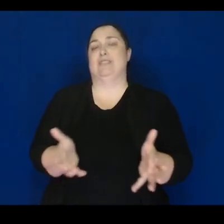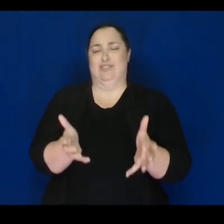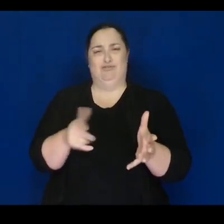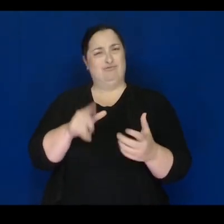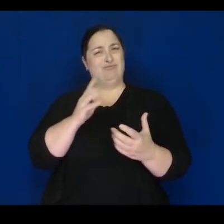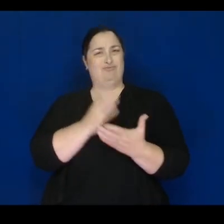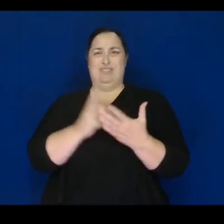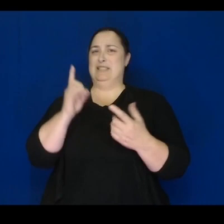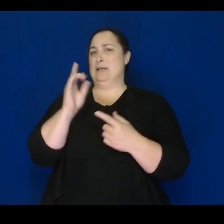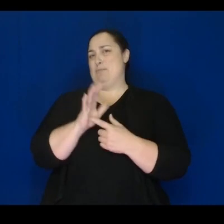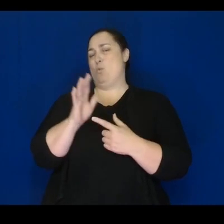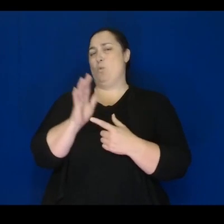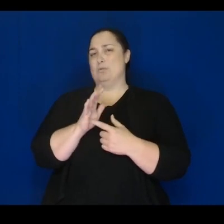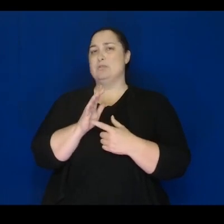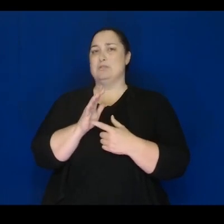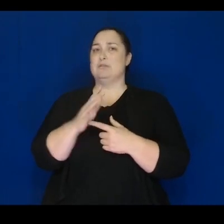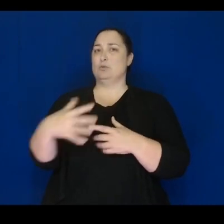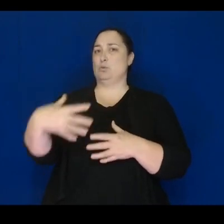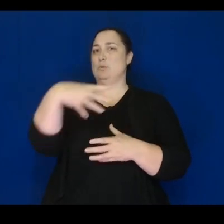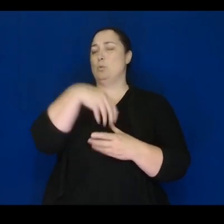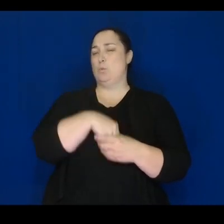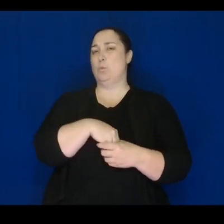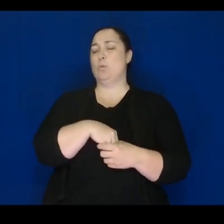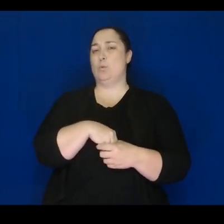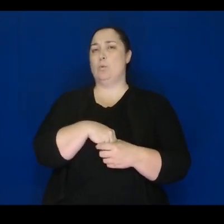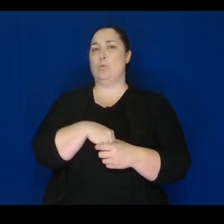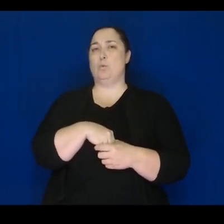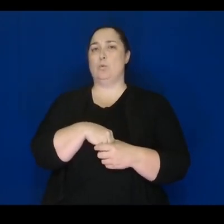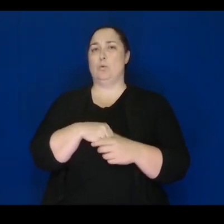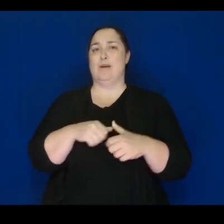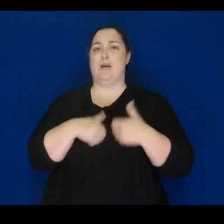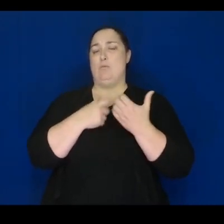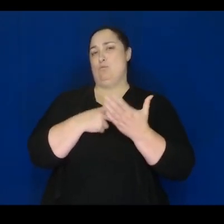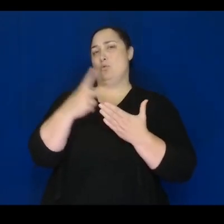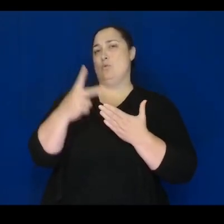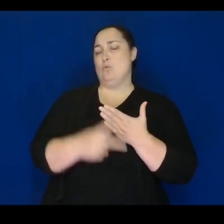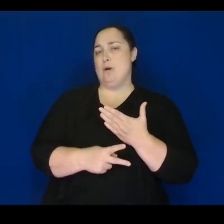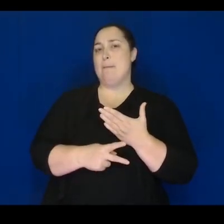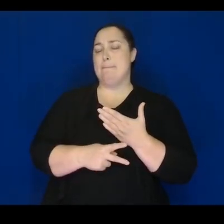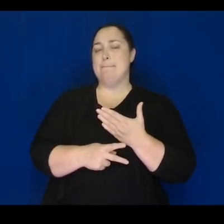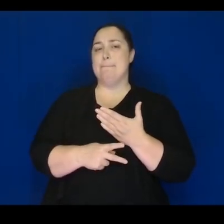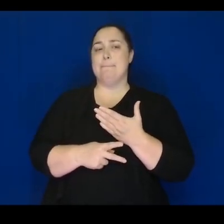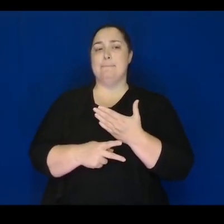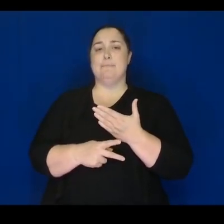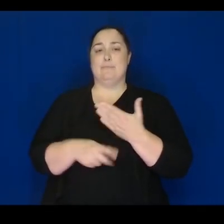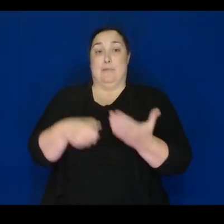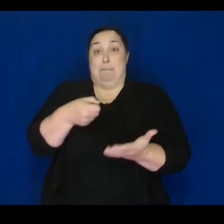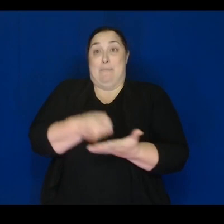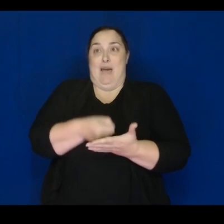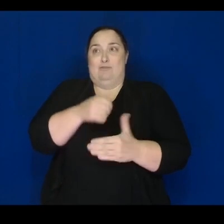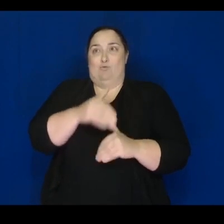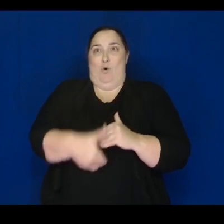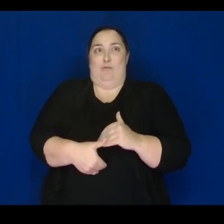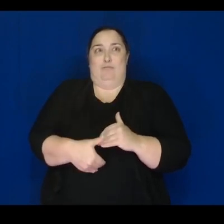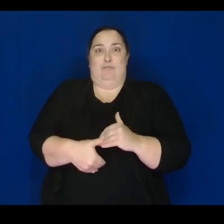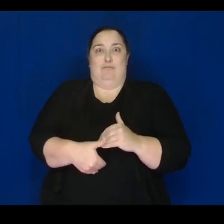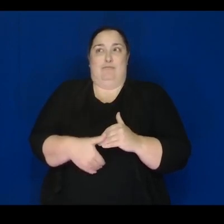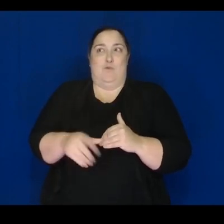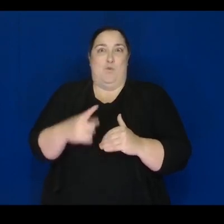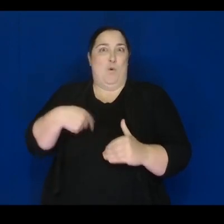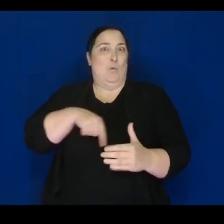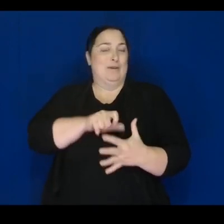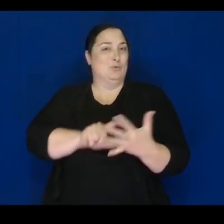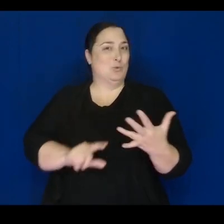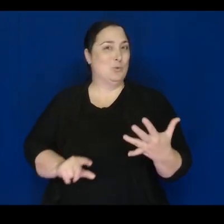important aspect to include into the program, which is really based on, you know, what we do in our daily lives. You